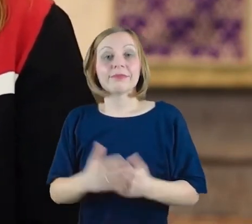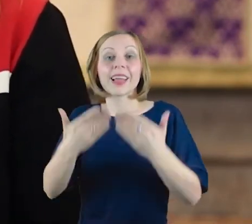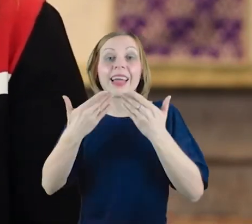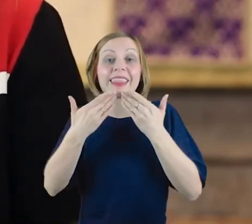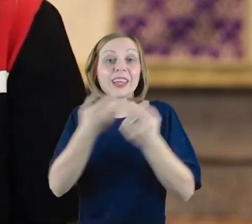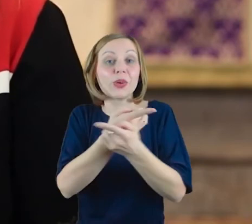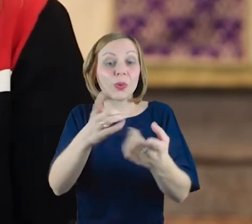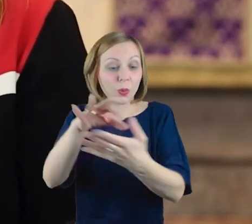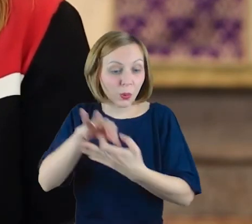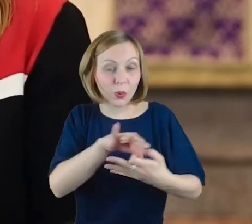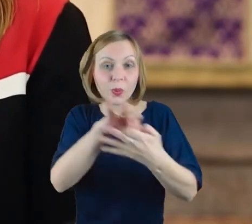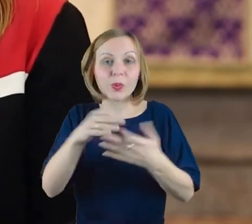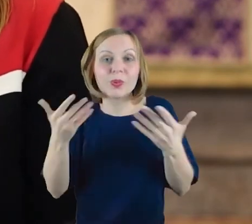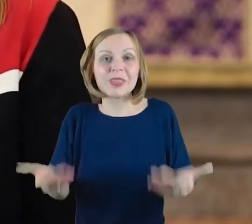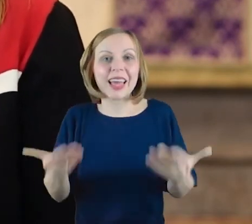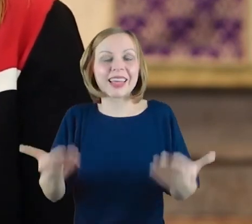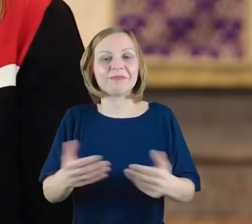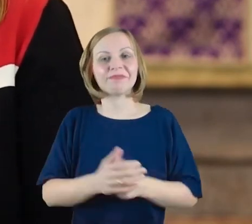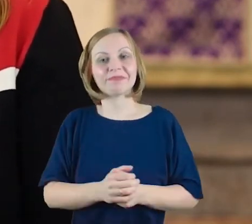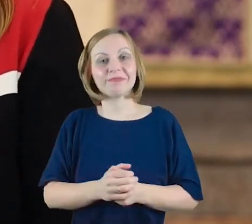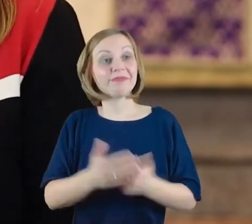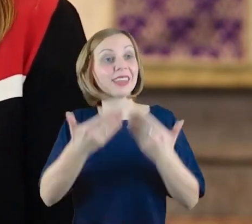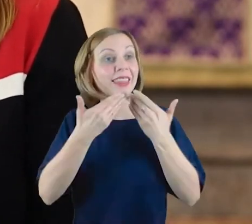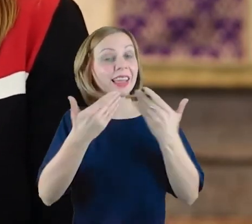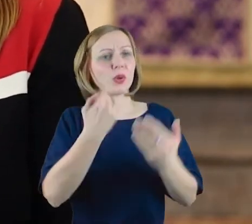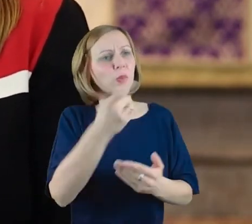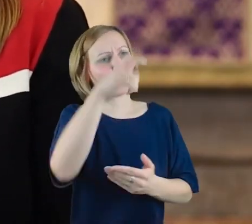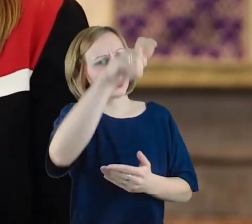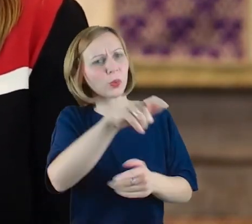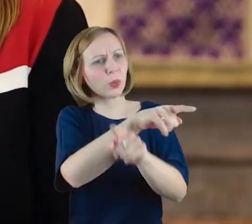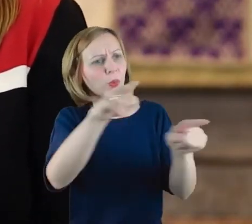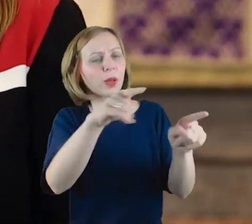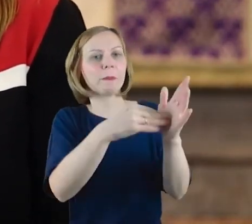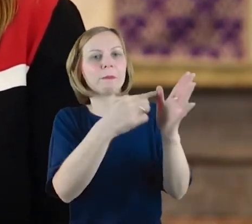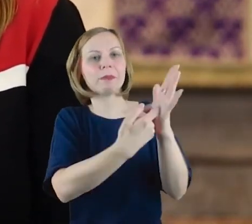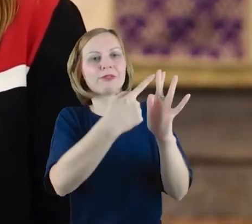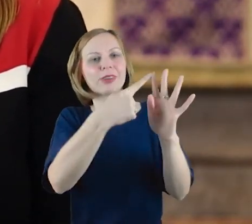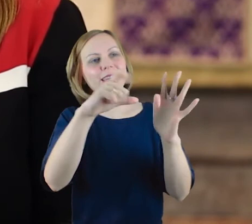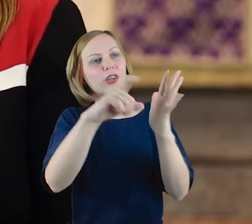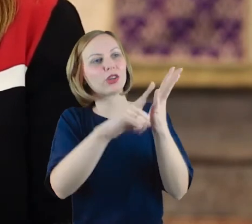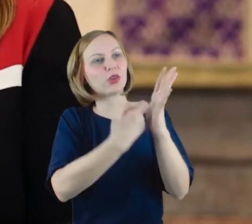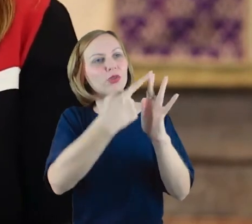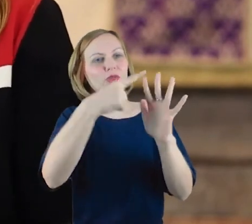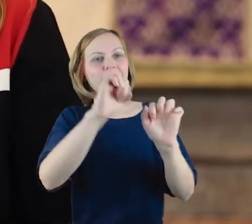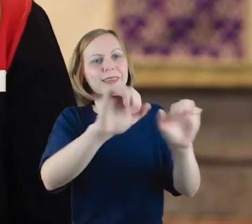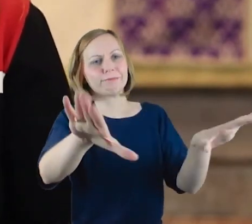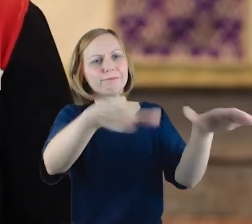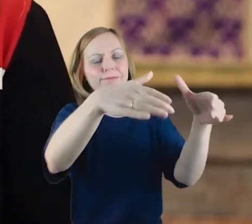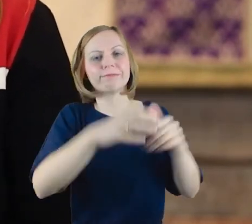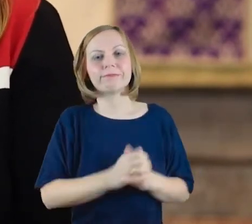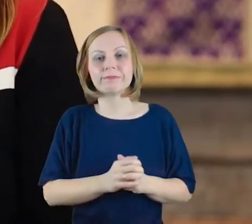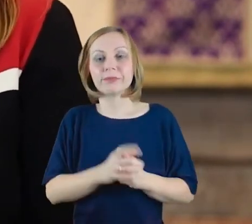Thank you so much for joining us for our service today. And thank you too to our friends at Marie Curie. All that's left for me to